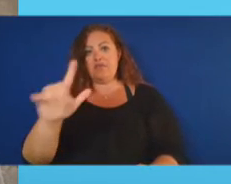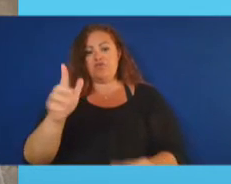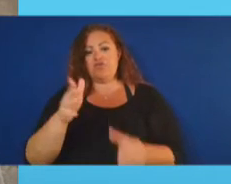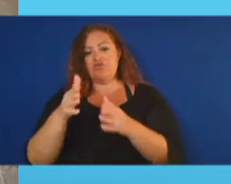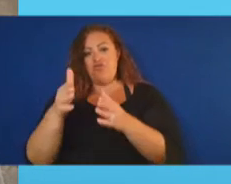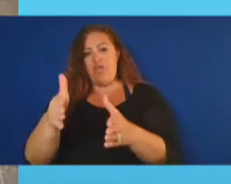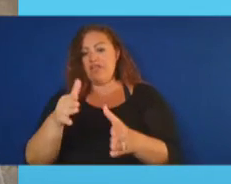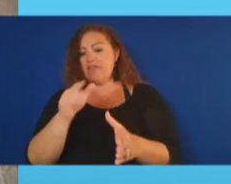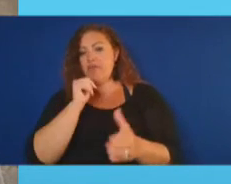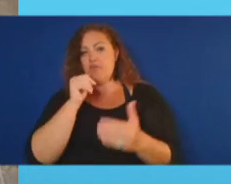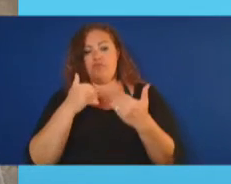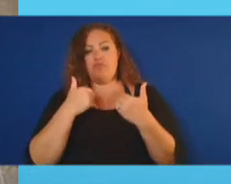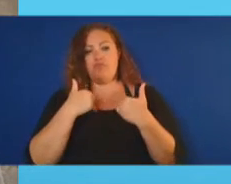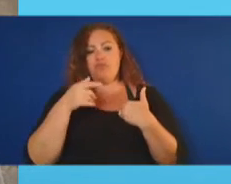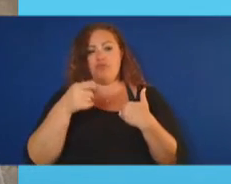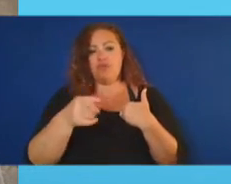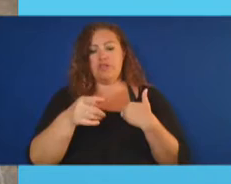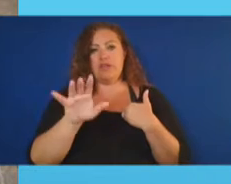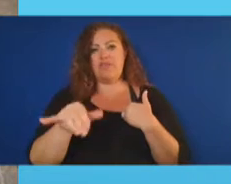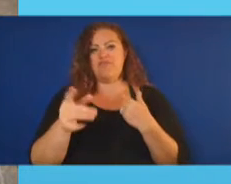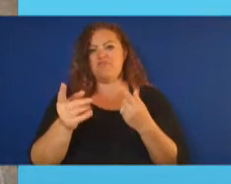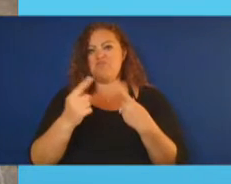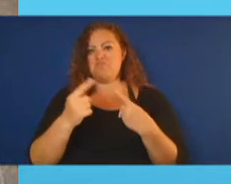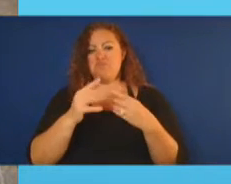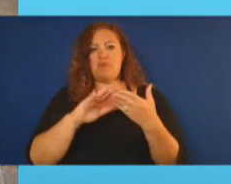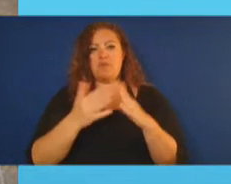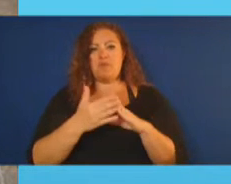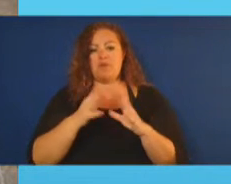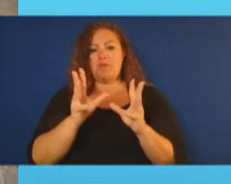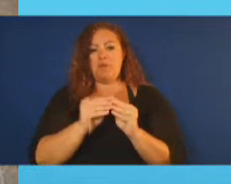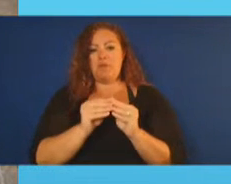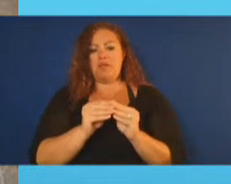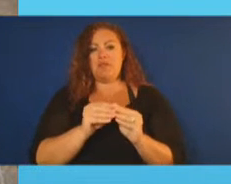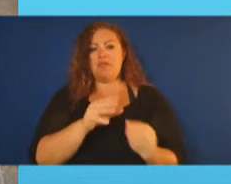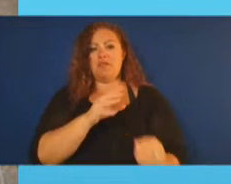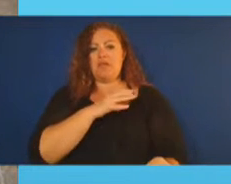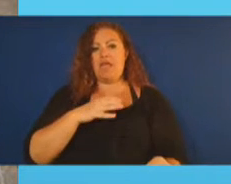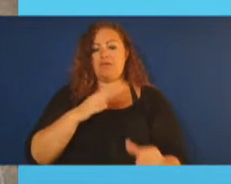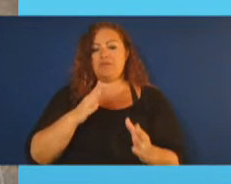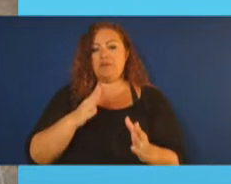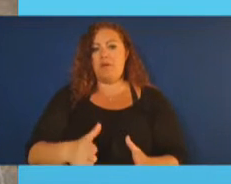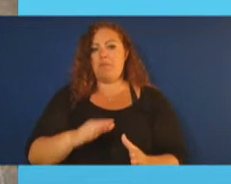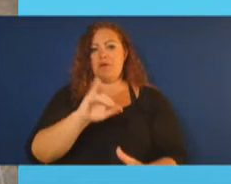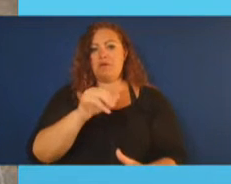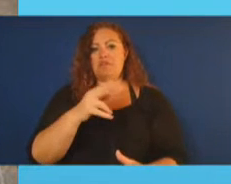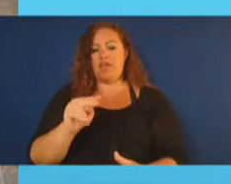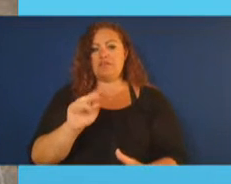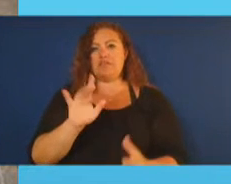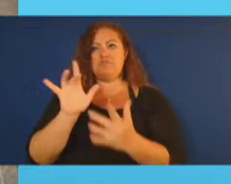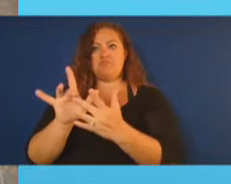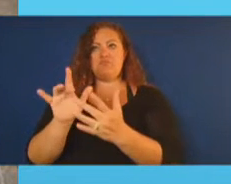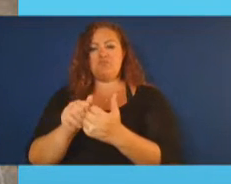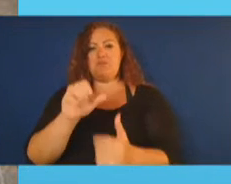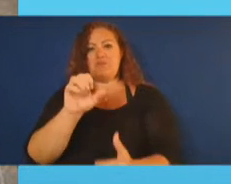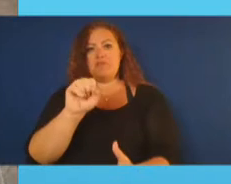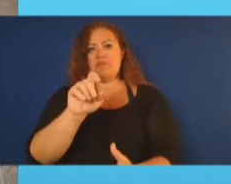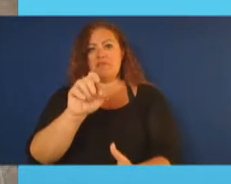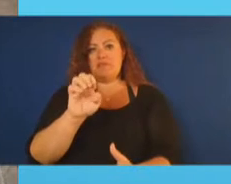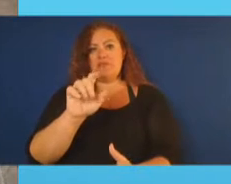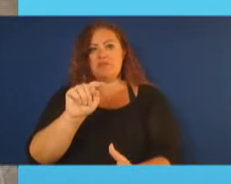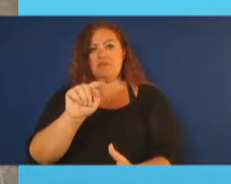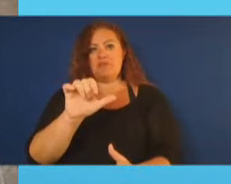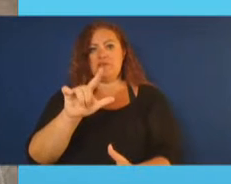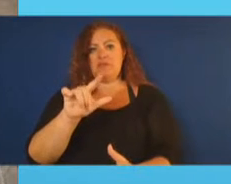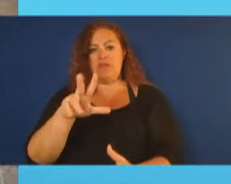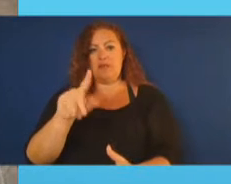attendees at the community meeting council member Johnson has connected us with the folks in the settlement neighborhood Who we've been in communication with uh we were having